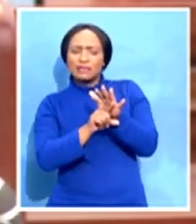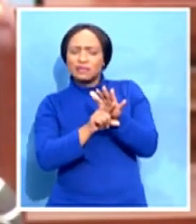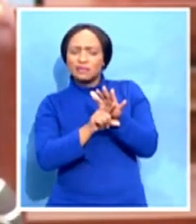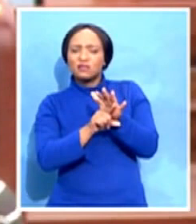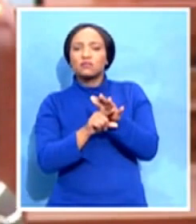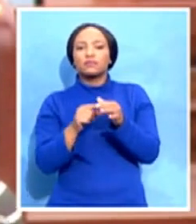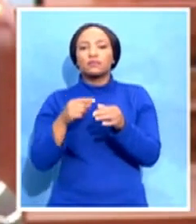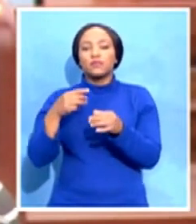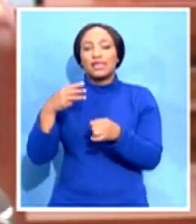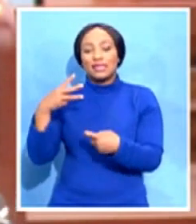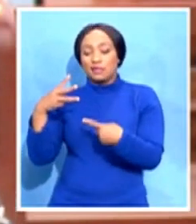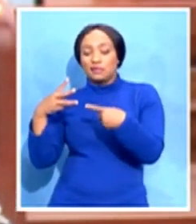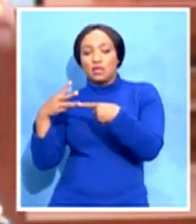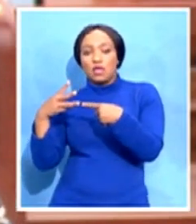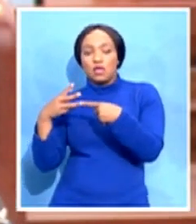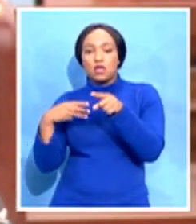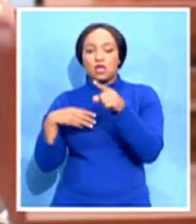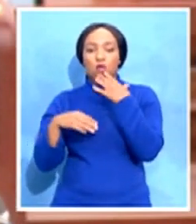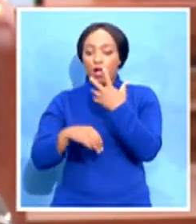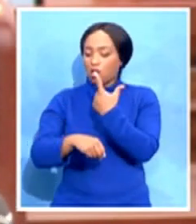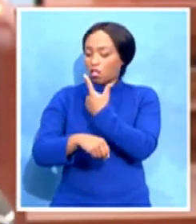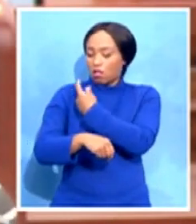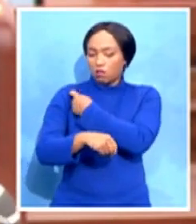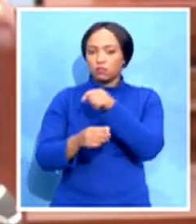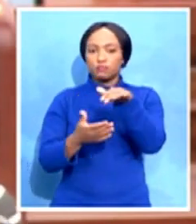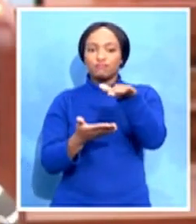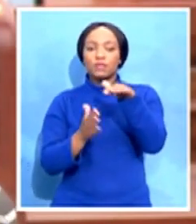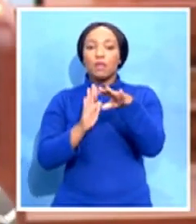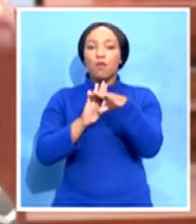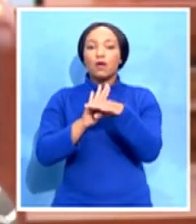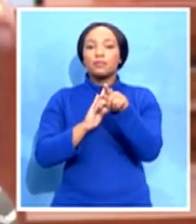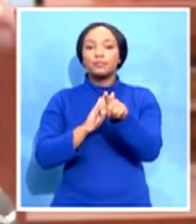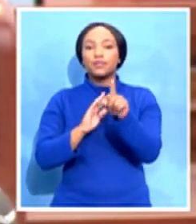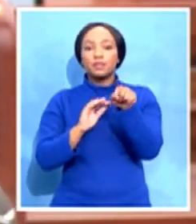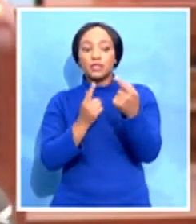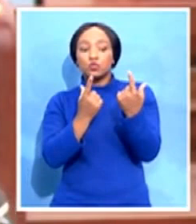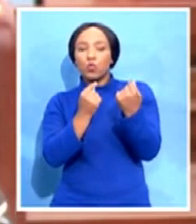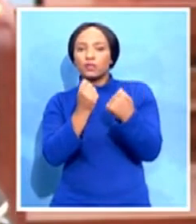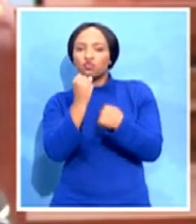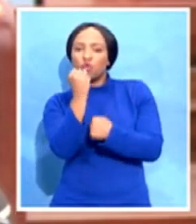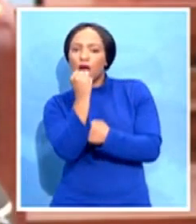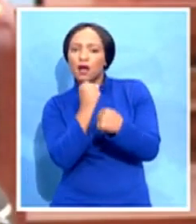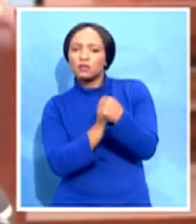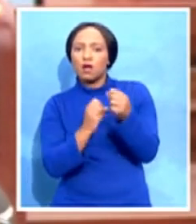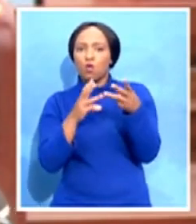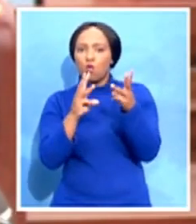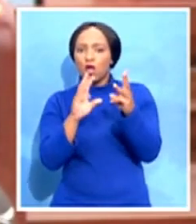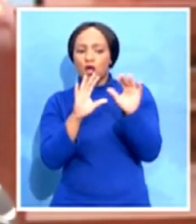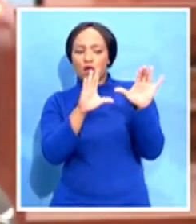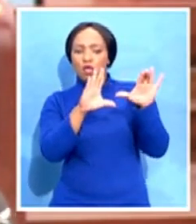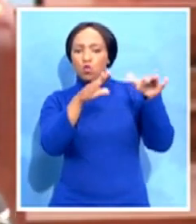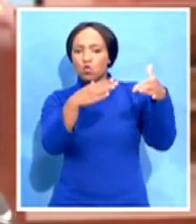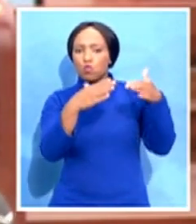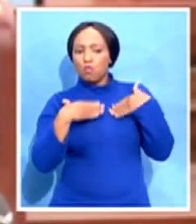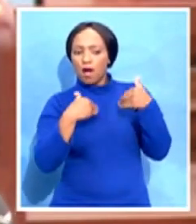vaccination programs shall be undertaken in a structured manner with groups such as the health frontline workers being